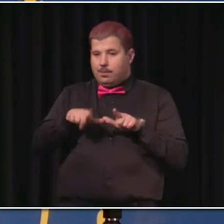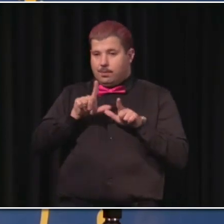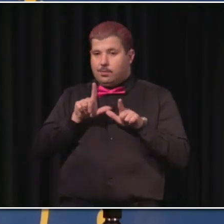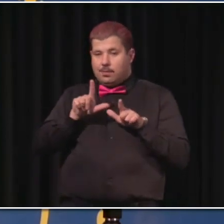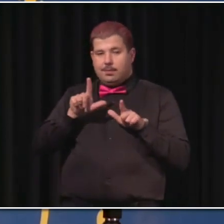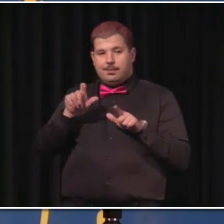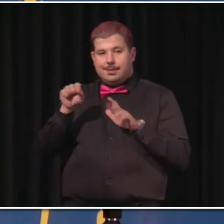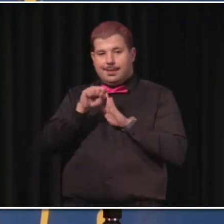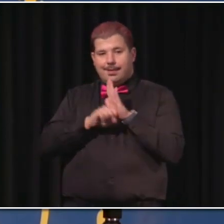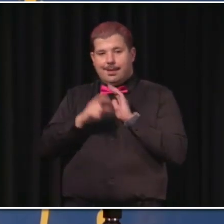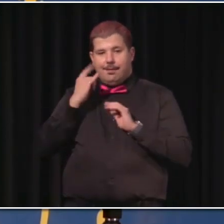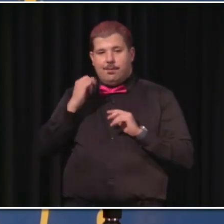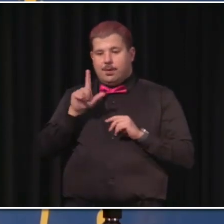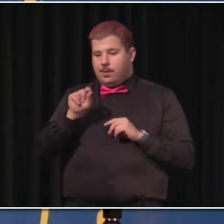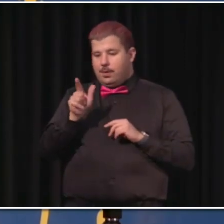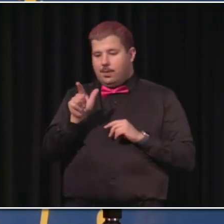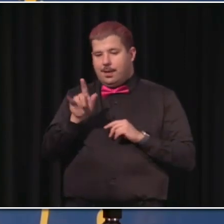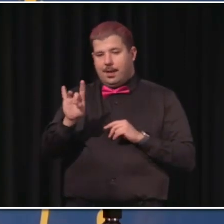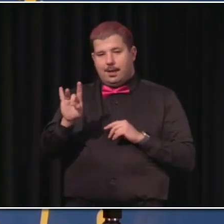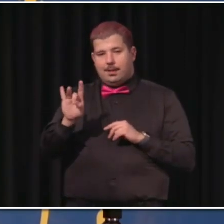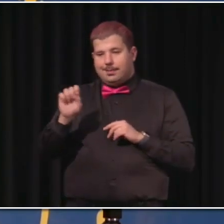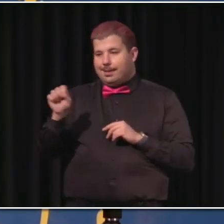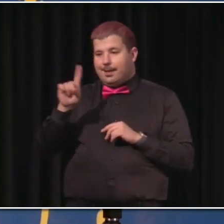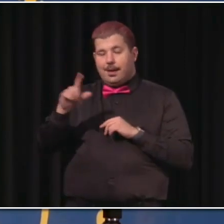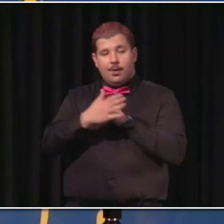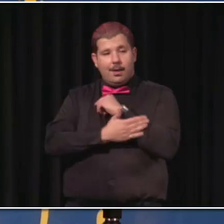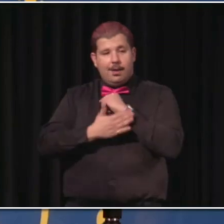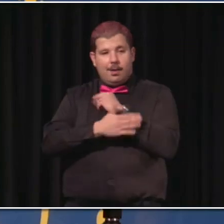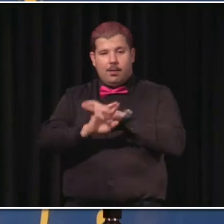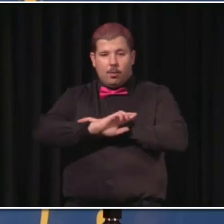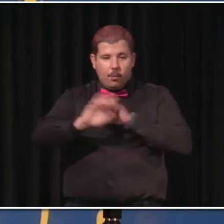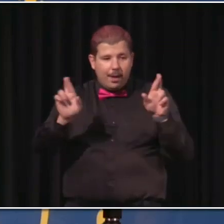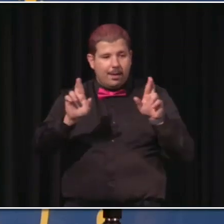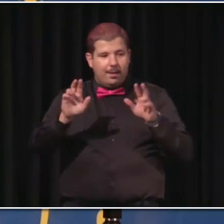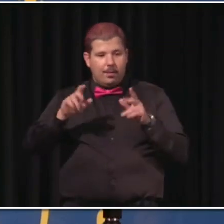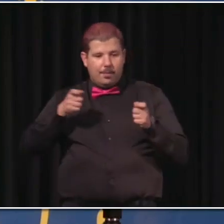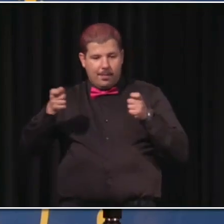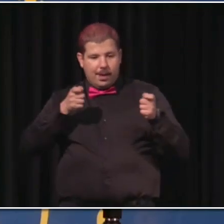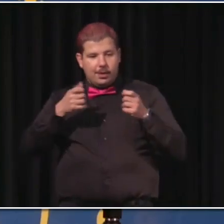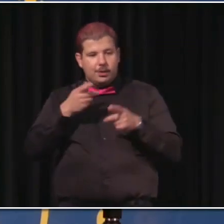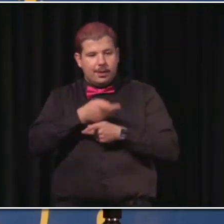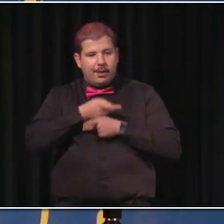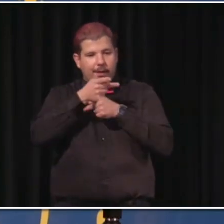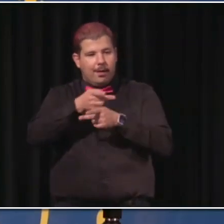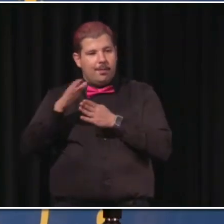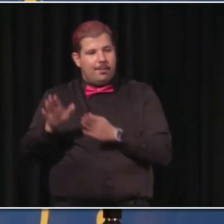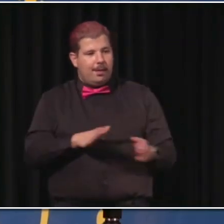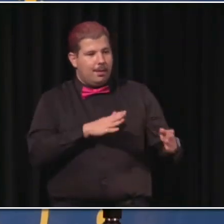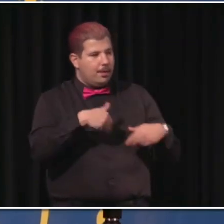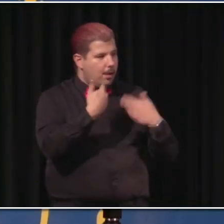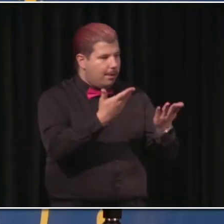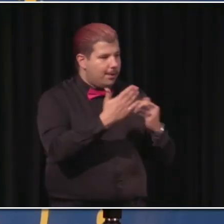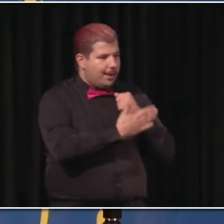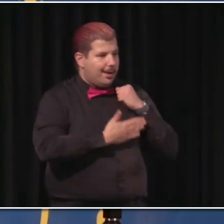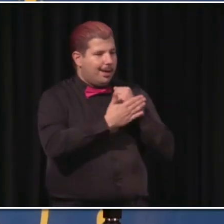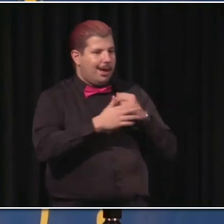2028, San Diego County will be ready with a managed care plan that we offer to county